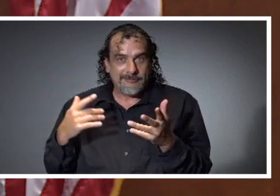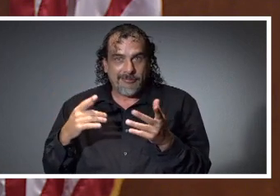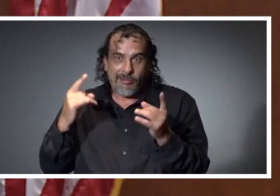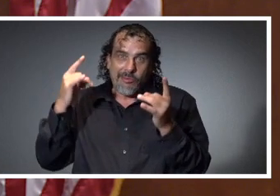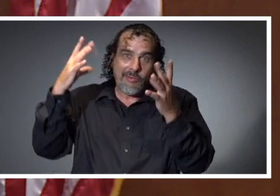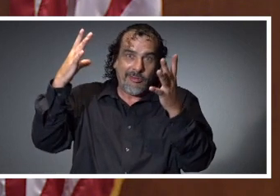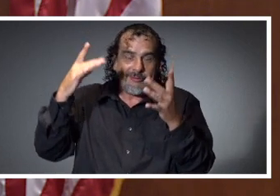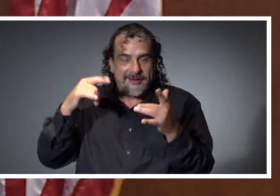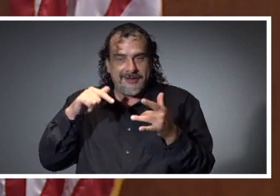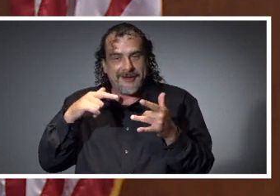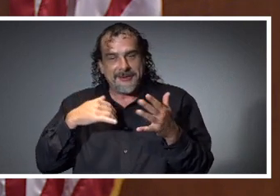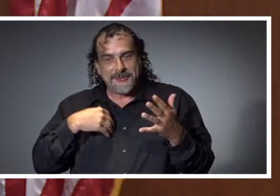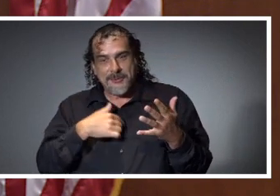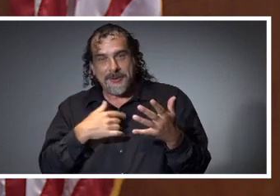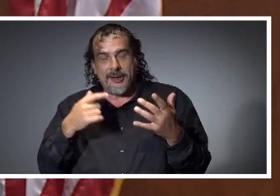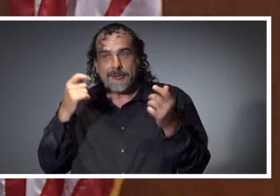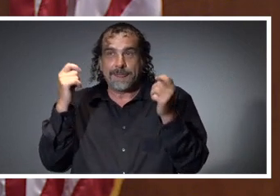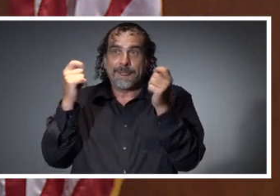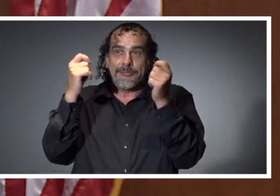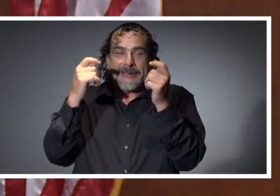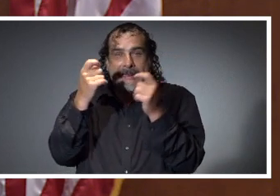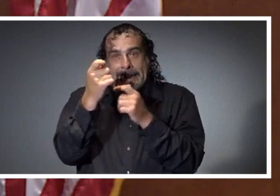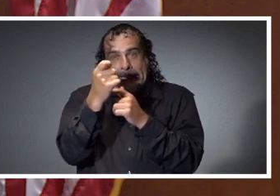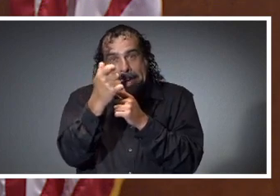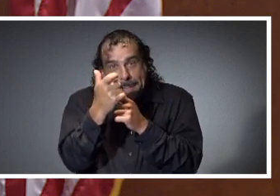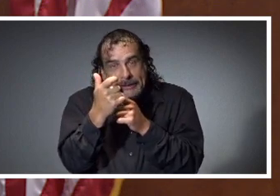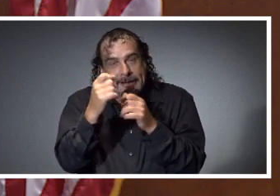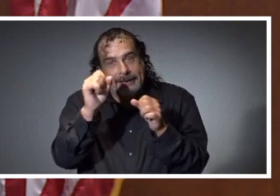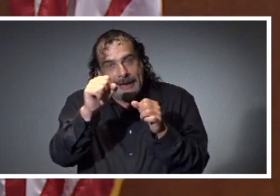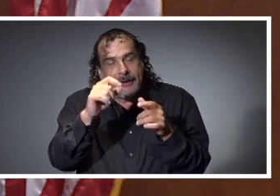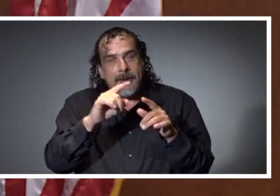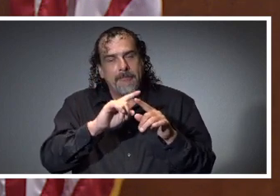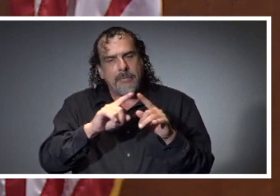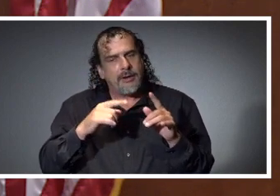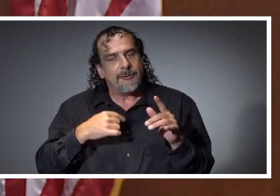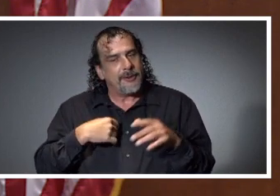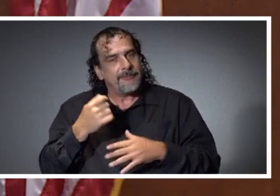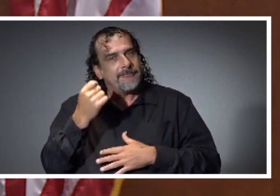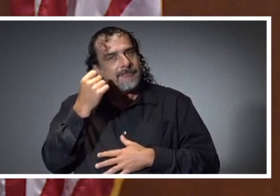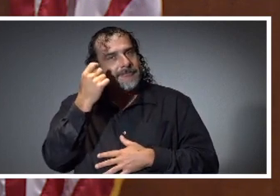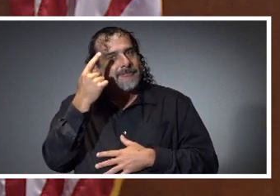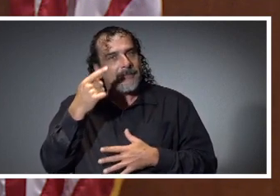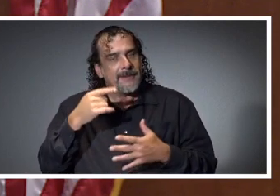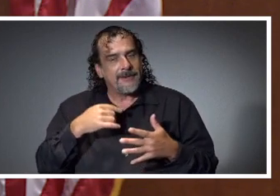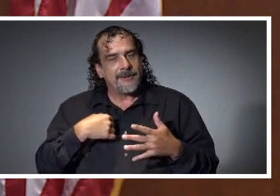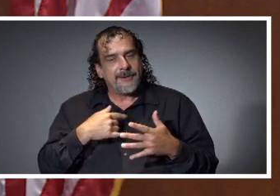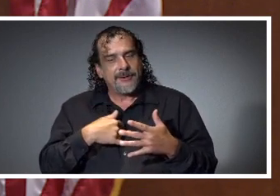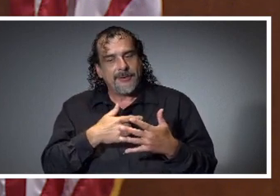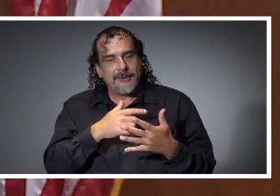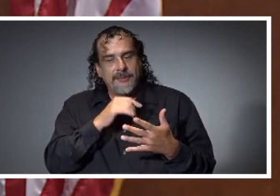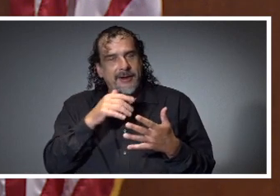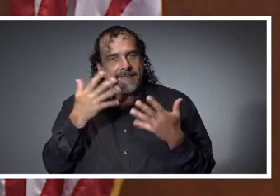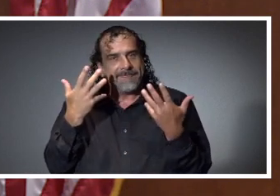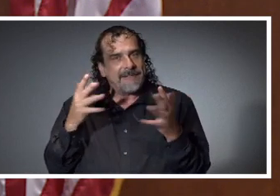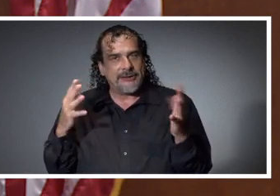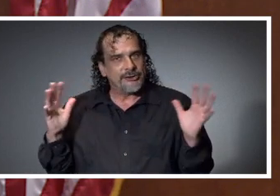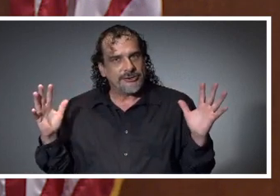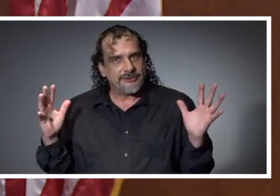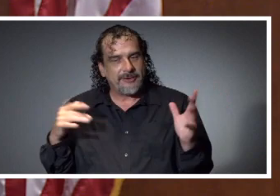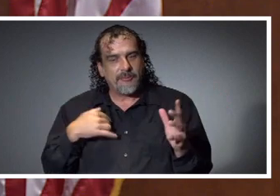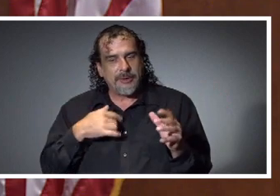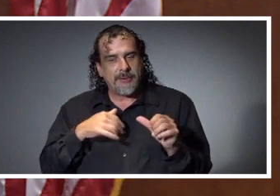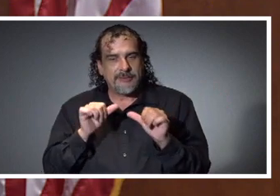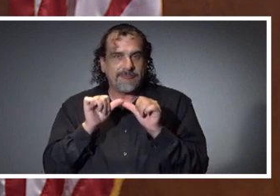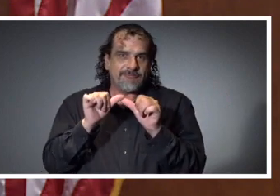We can celebrate that fact, but we must also realize that the trends will only continue if we do the right